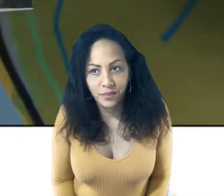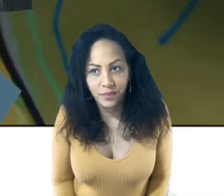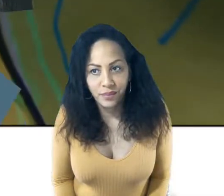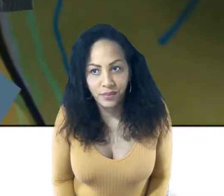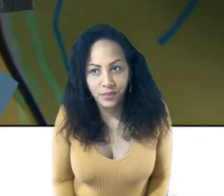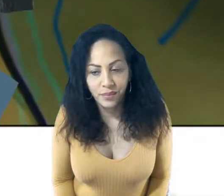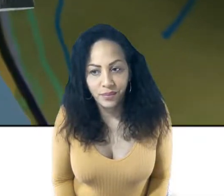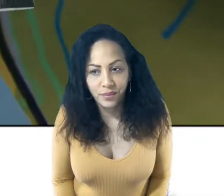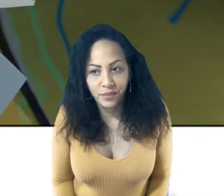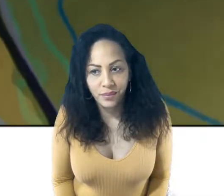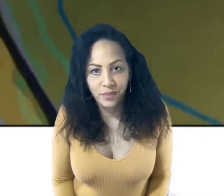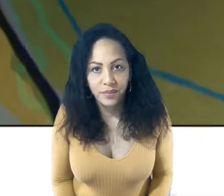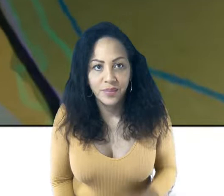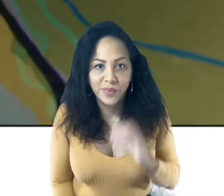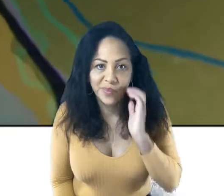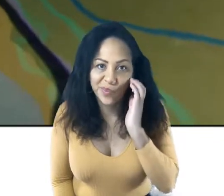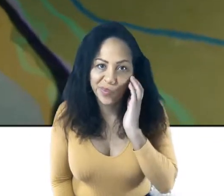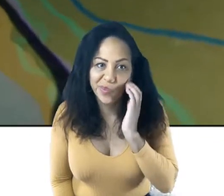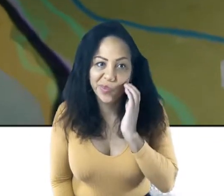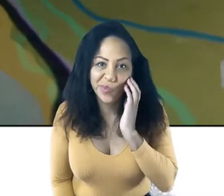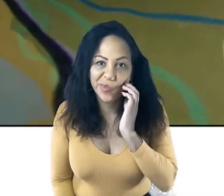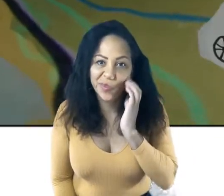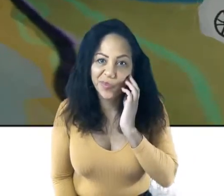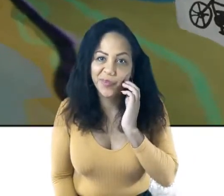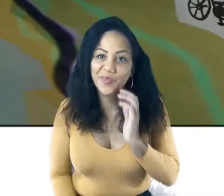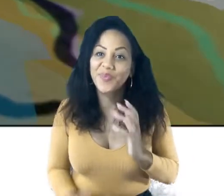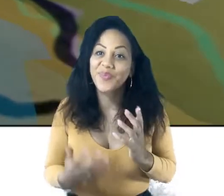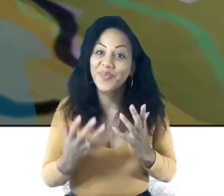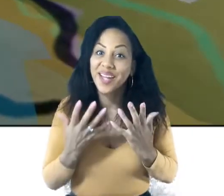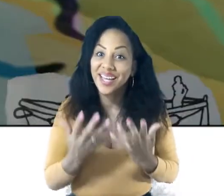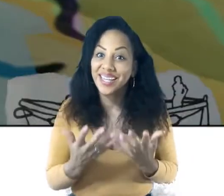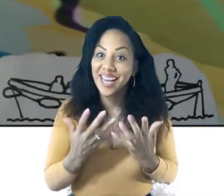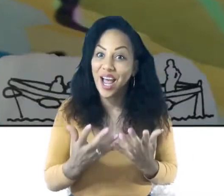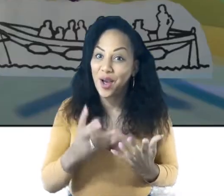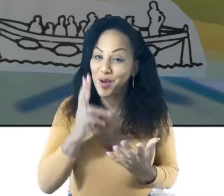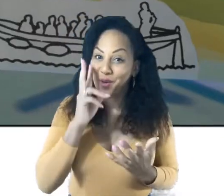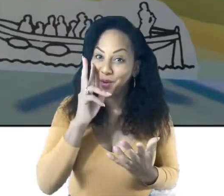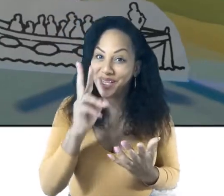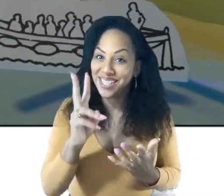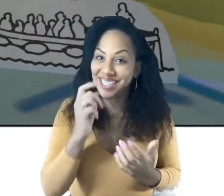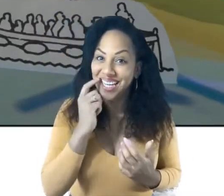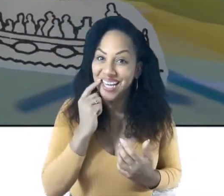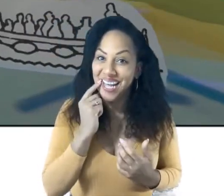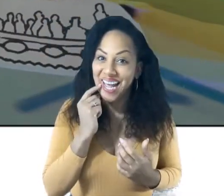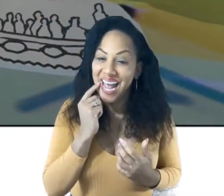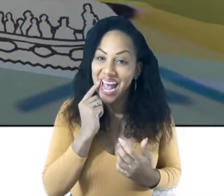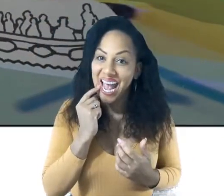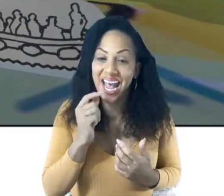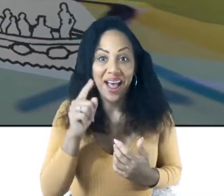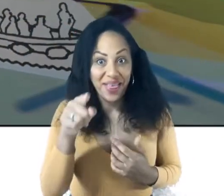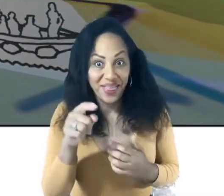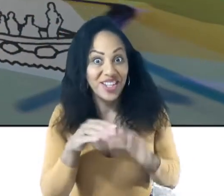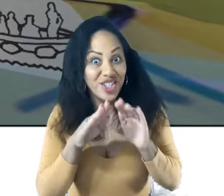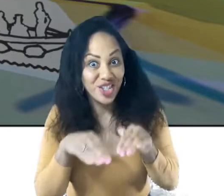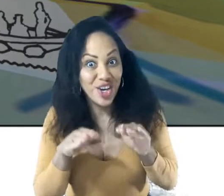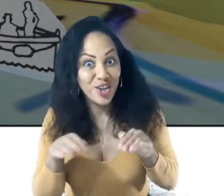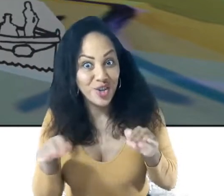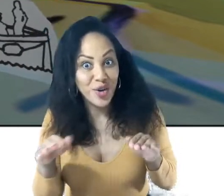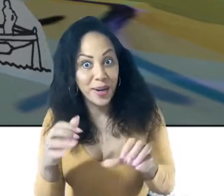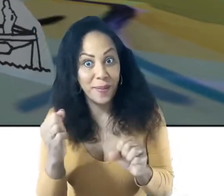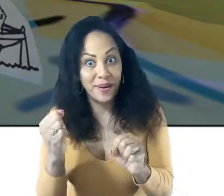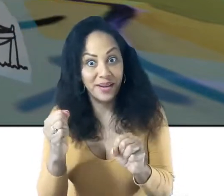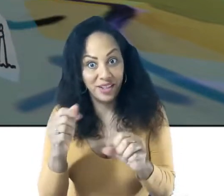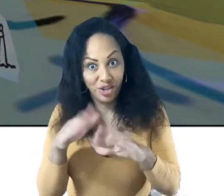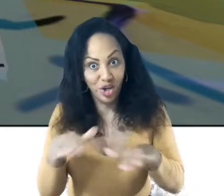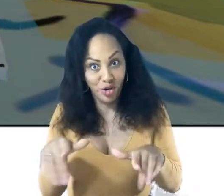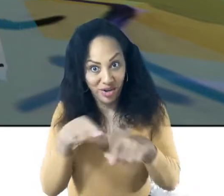Now, you can see that the map is made by the children. So they had a great